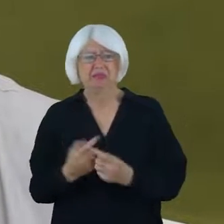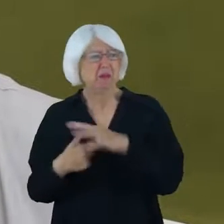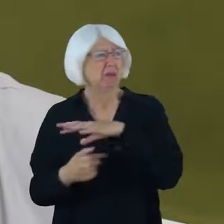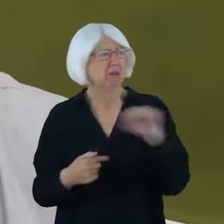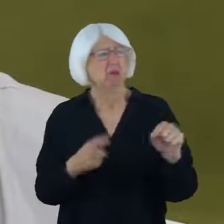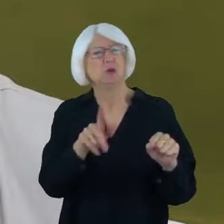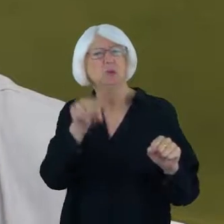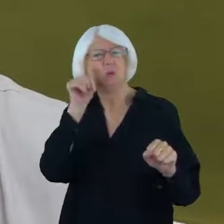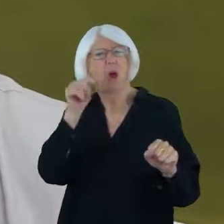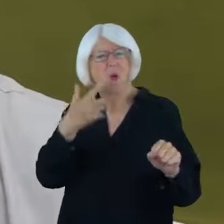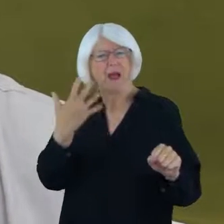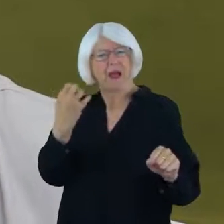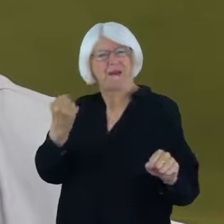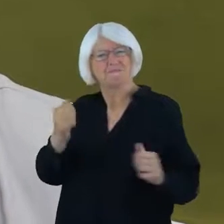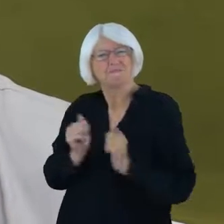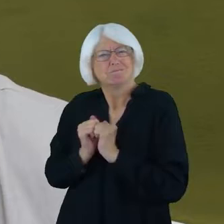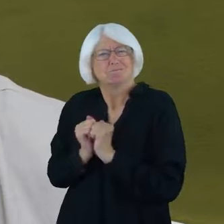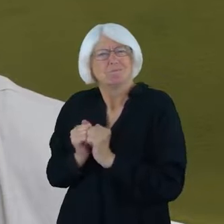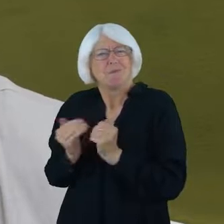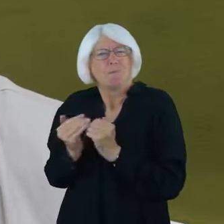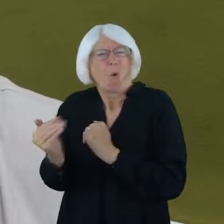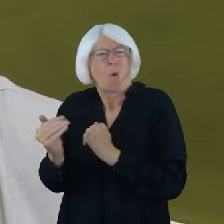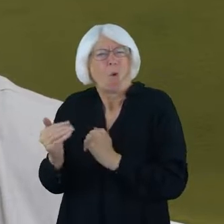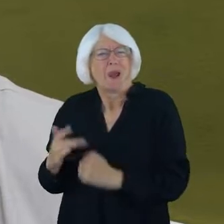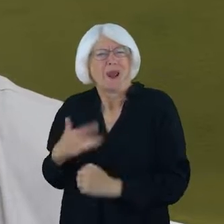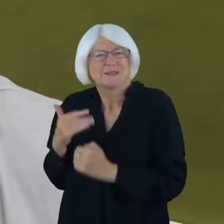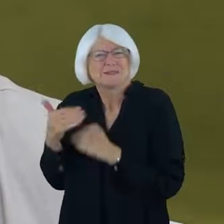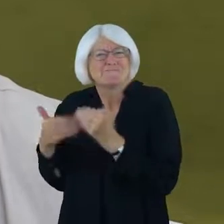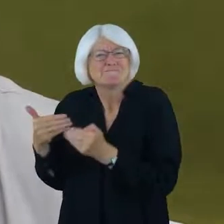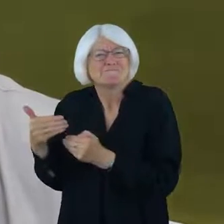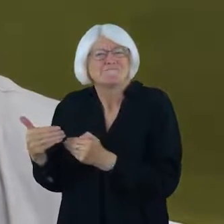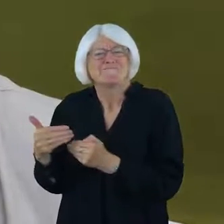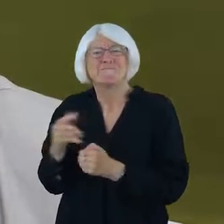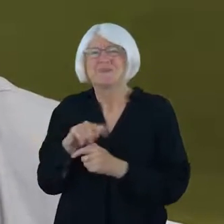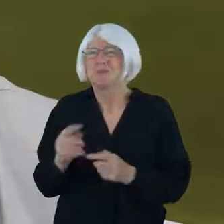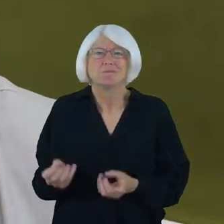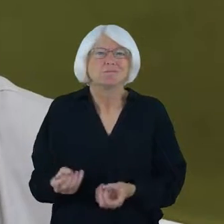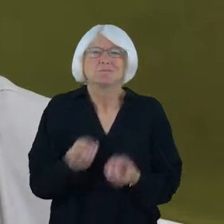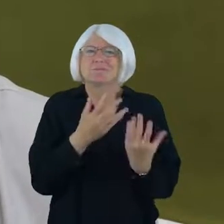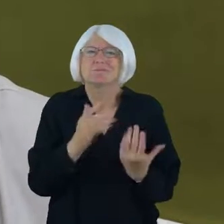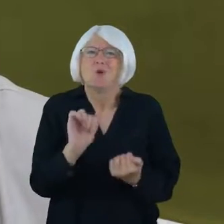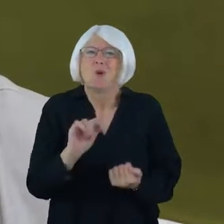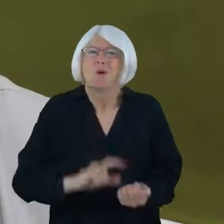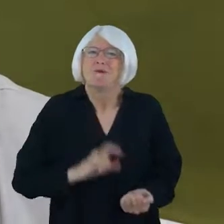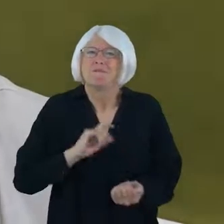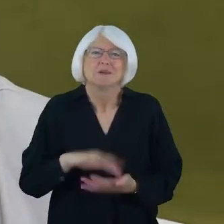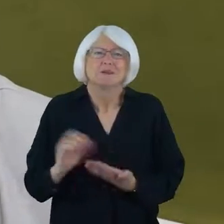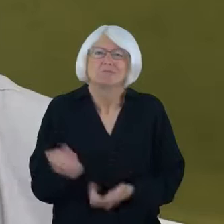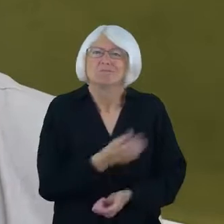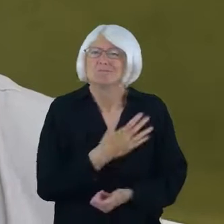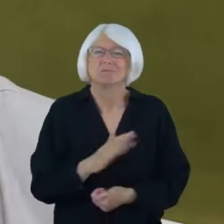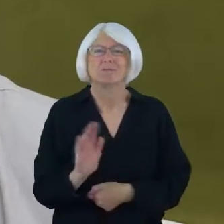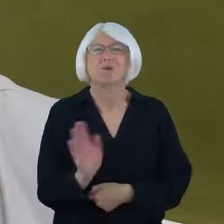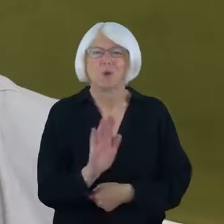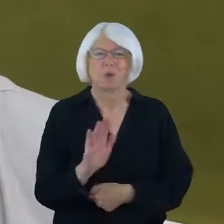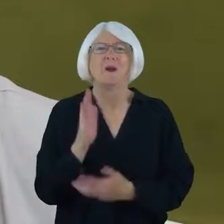you yourself possess something better and more lasting. Do not, therefore, abandon that confidence of yours. It